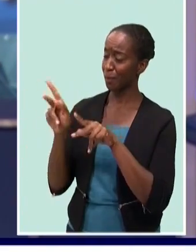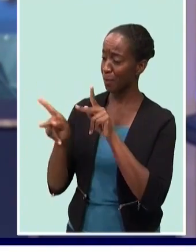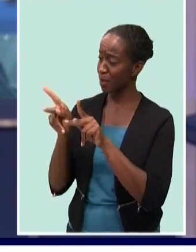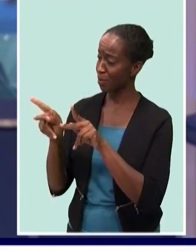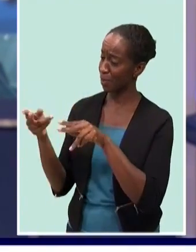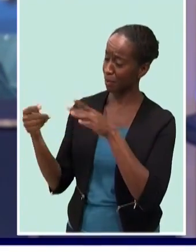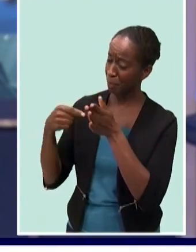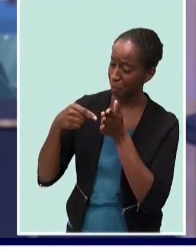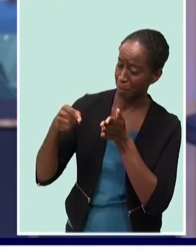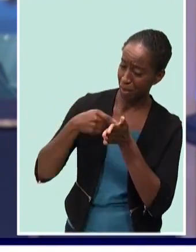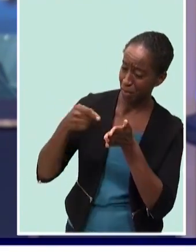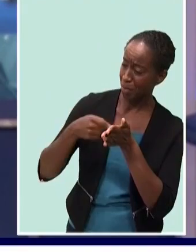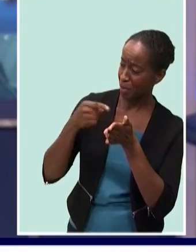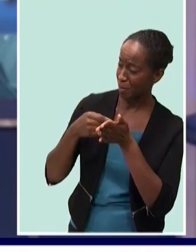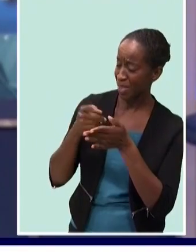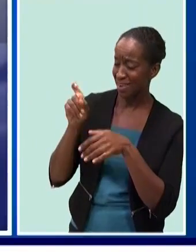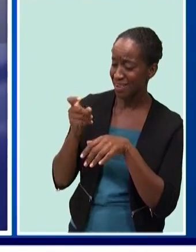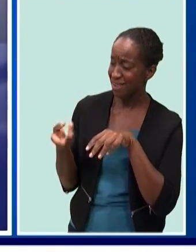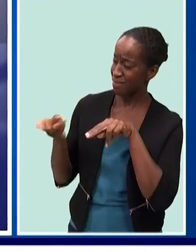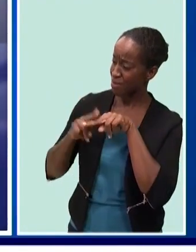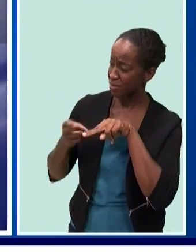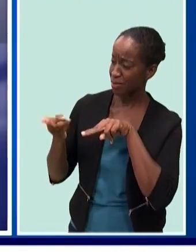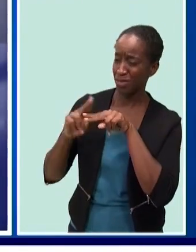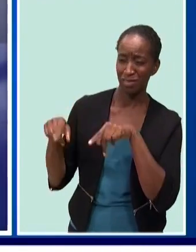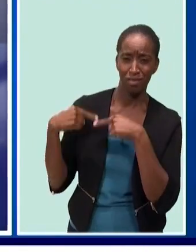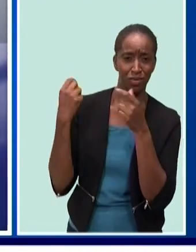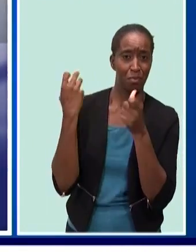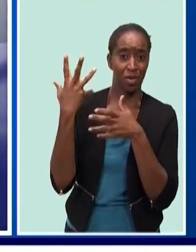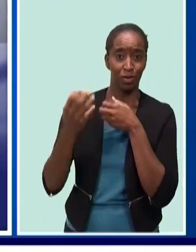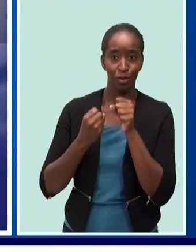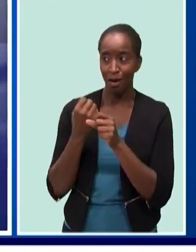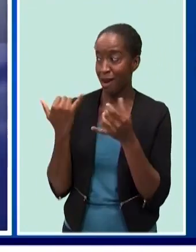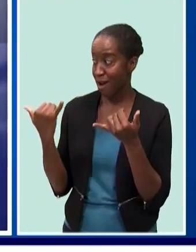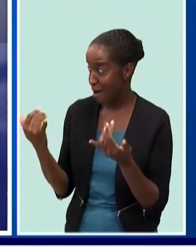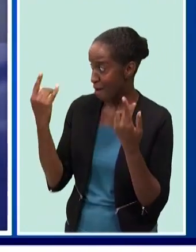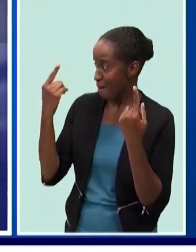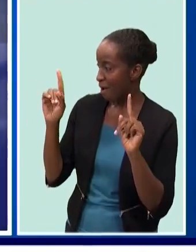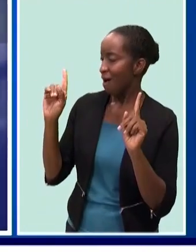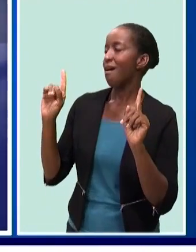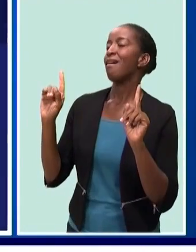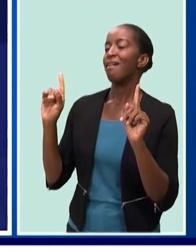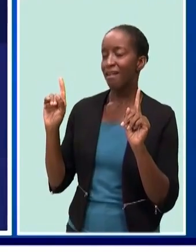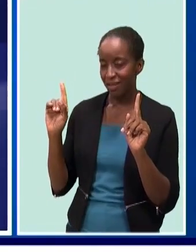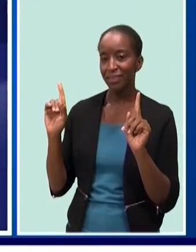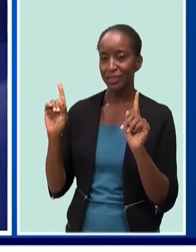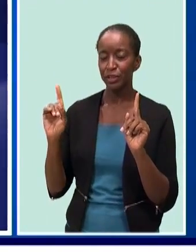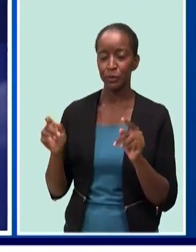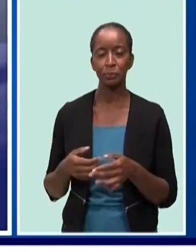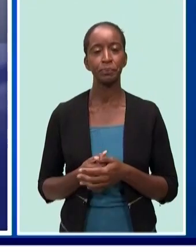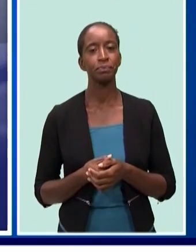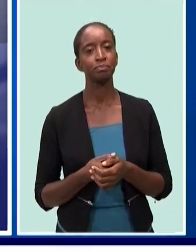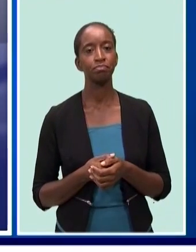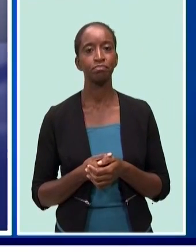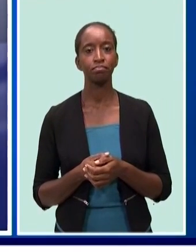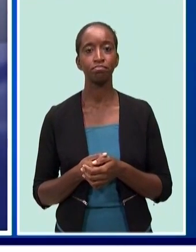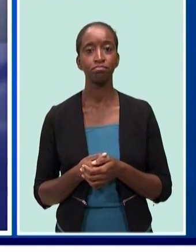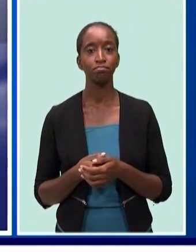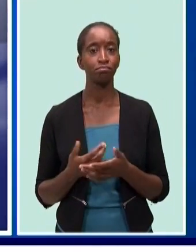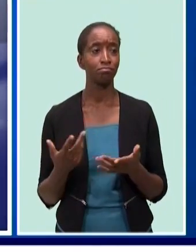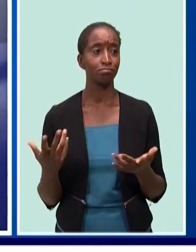much appreciated. Sector welcomes the increase. We were aware of this for quite a while. We put this before